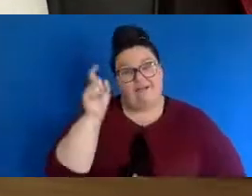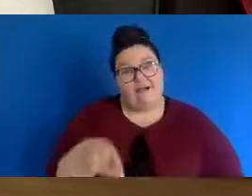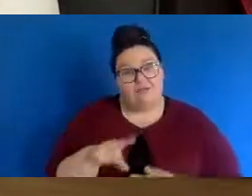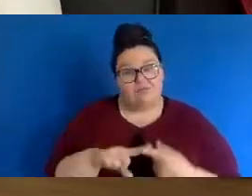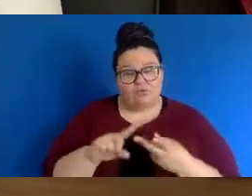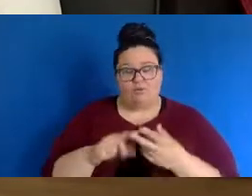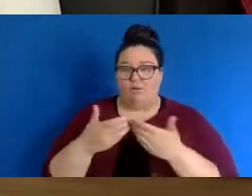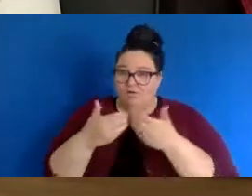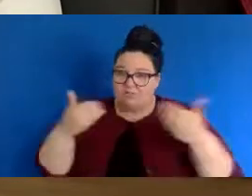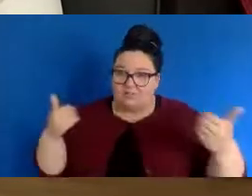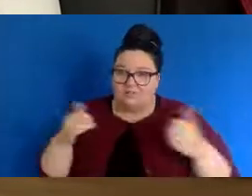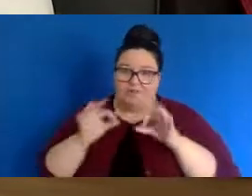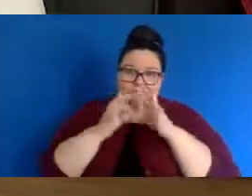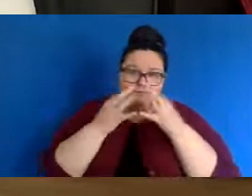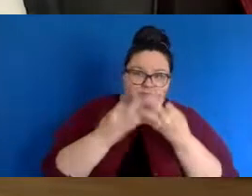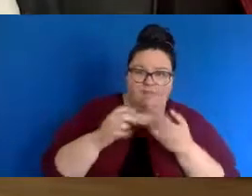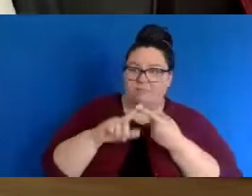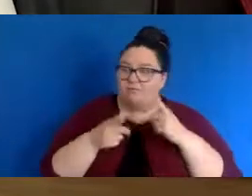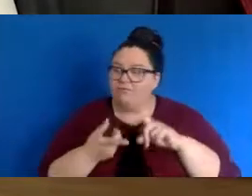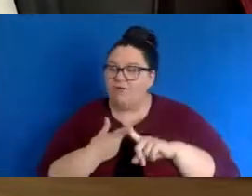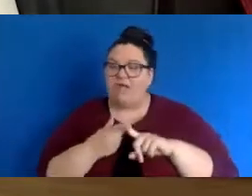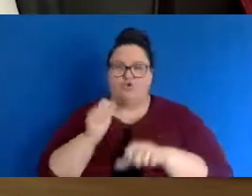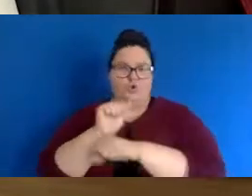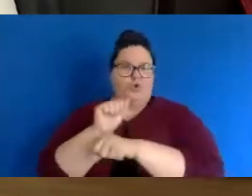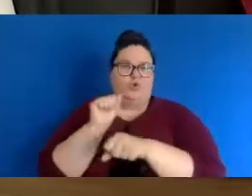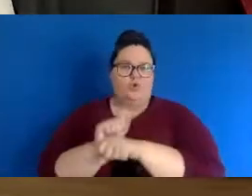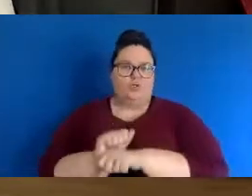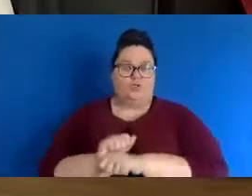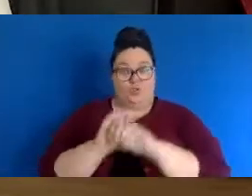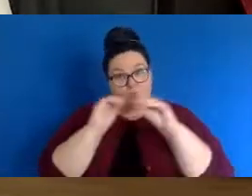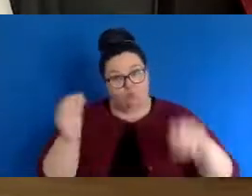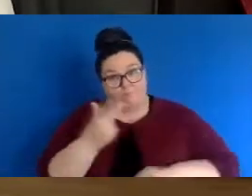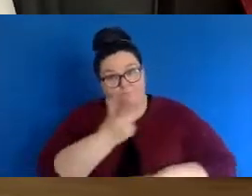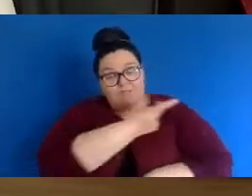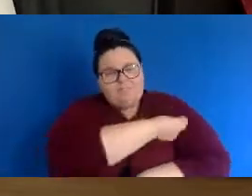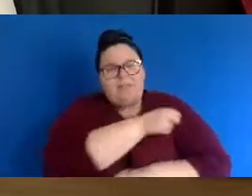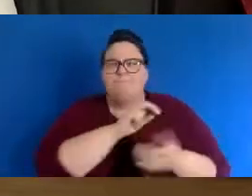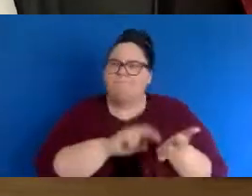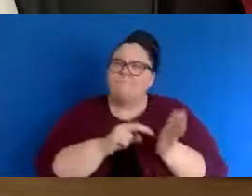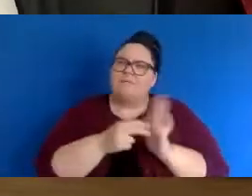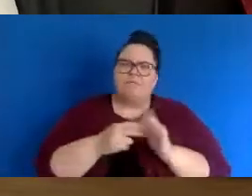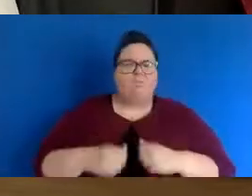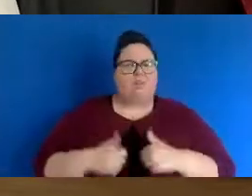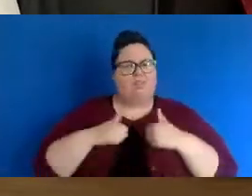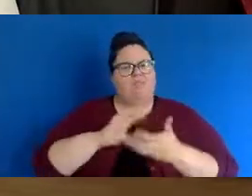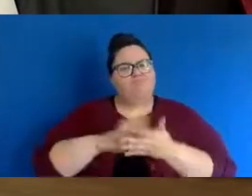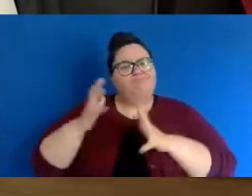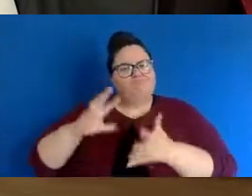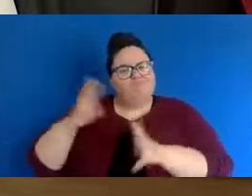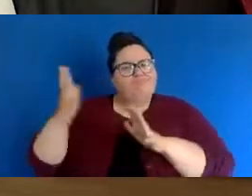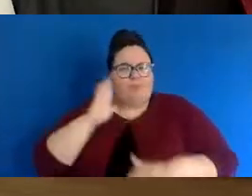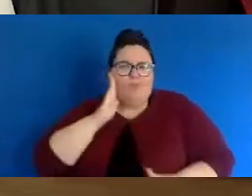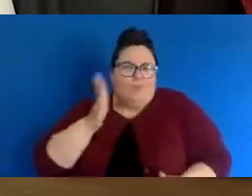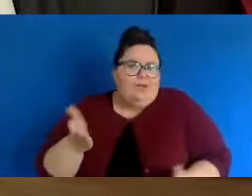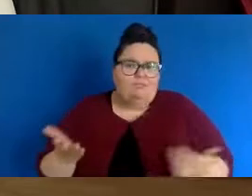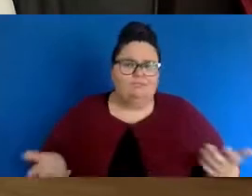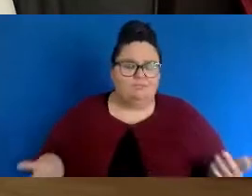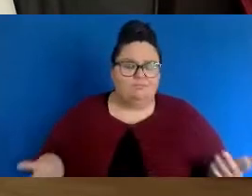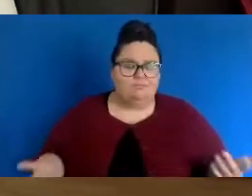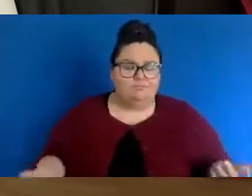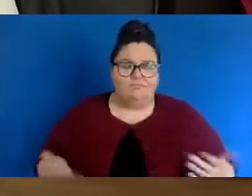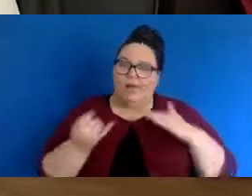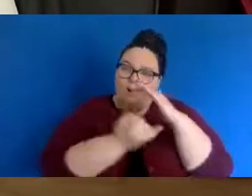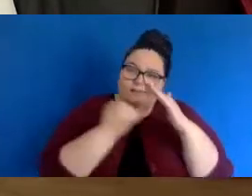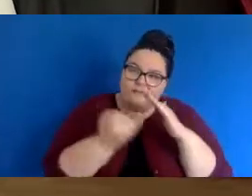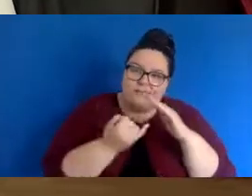their family and work colleagues. So if you remain unvaccinated, you do have more of an inconvenience with respect to having to